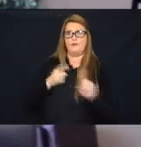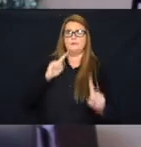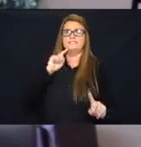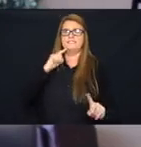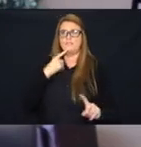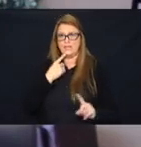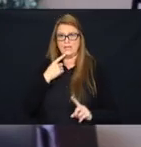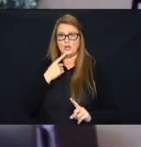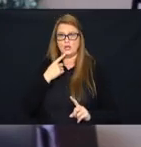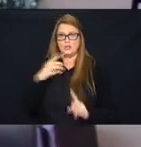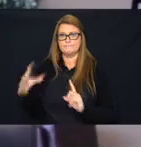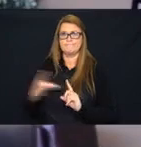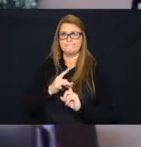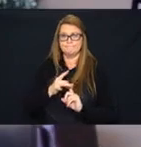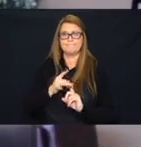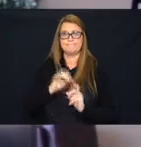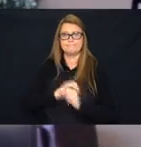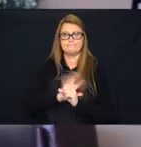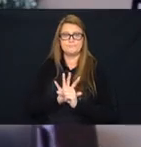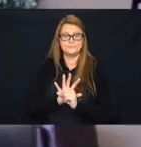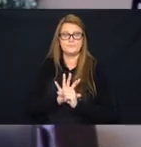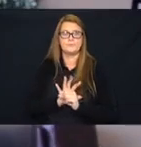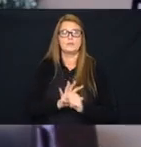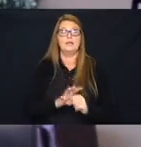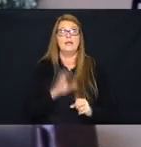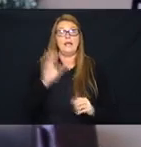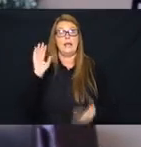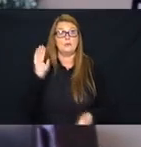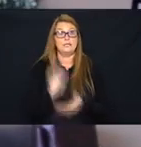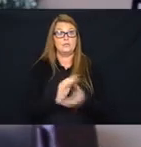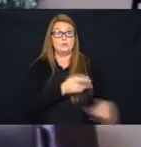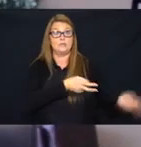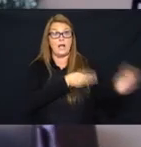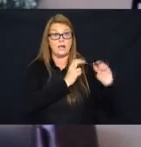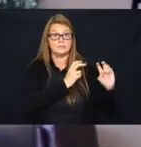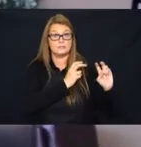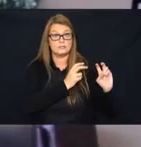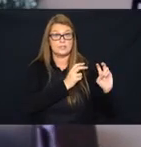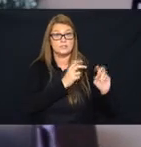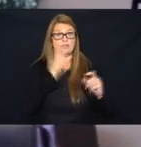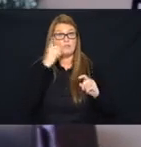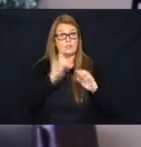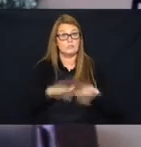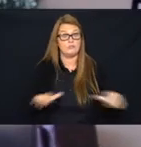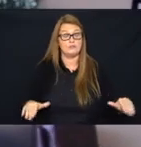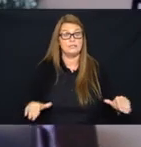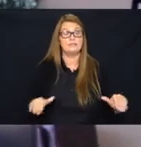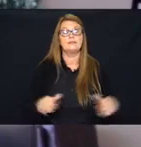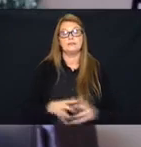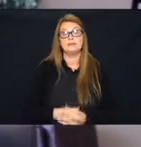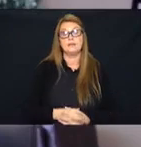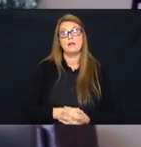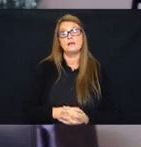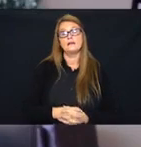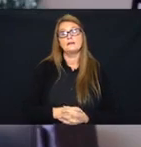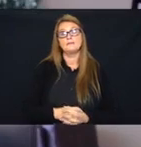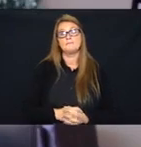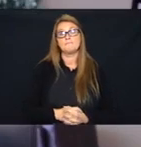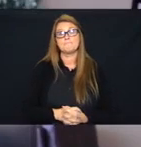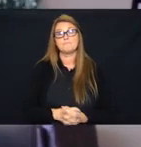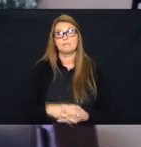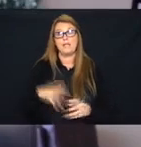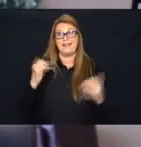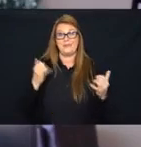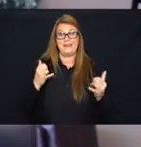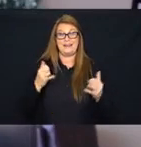there. And we have pointed out before that hospitalization in children have been greater with this Omicron variant than what we've seen before.